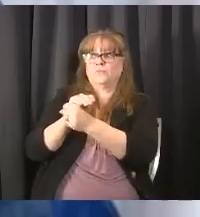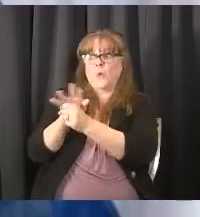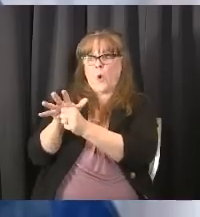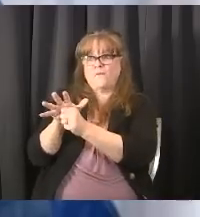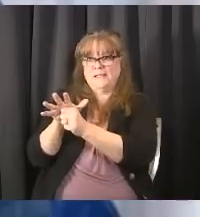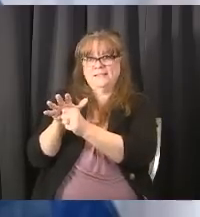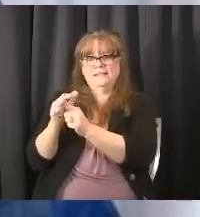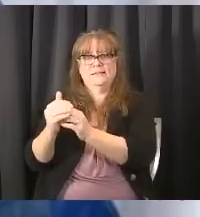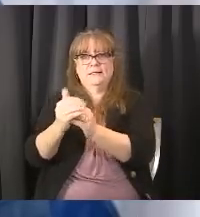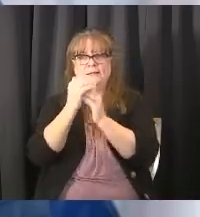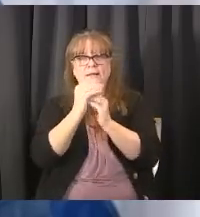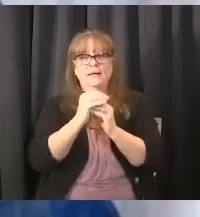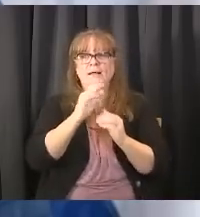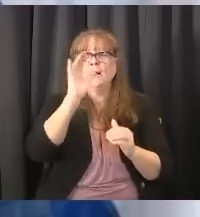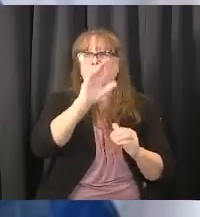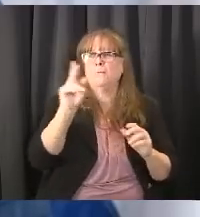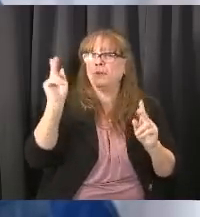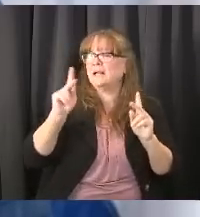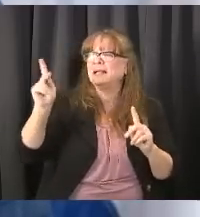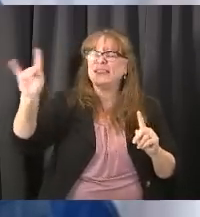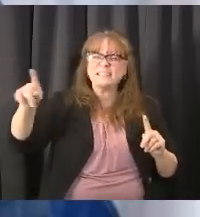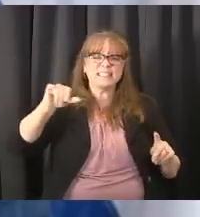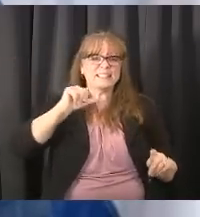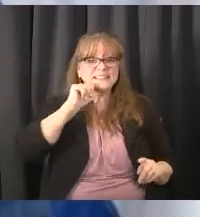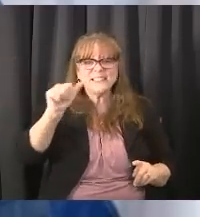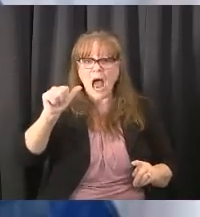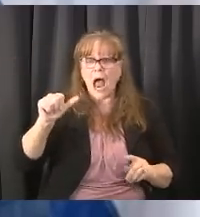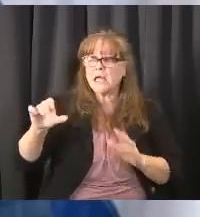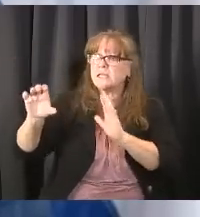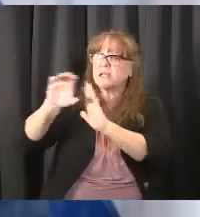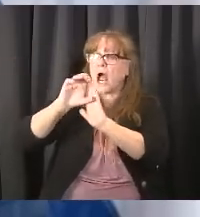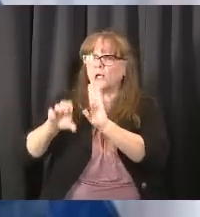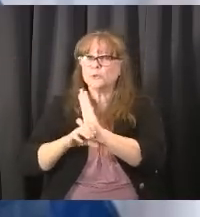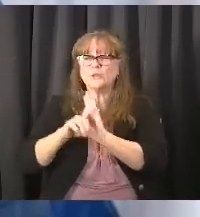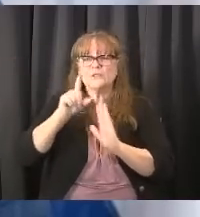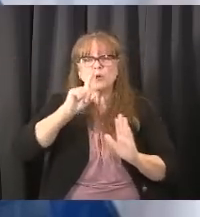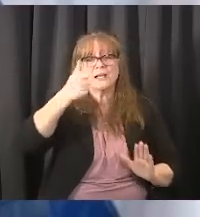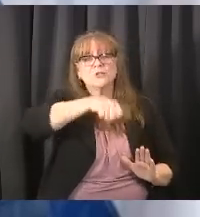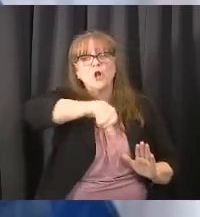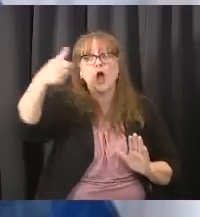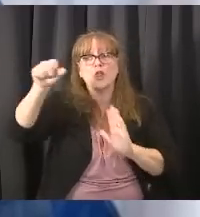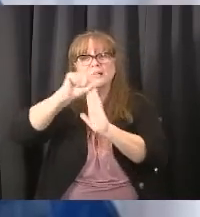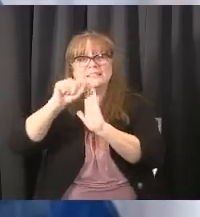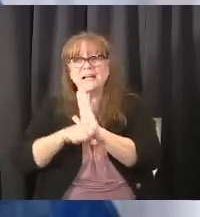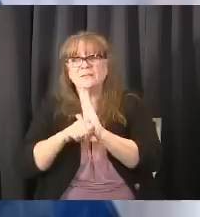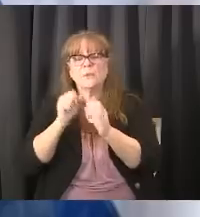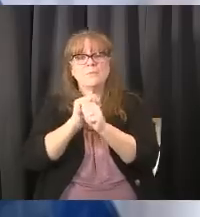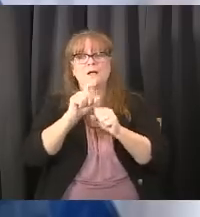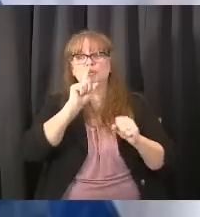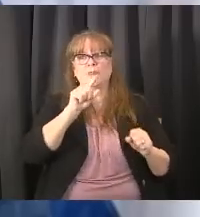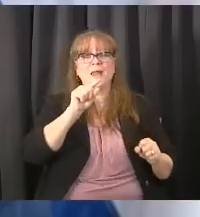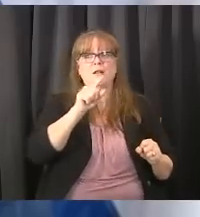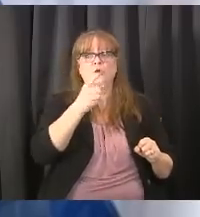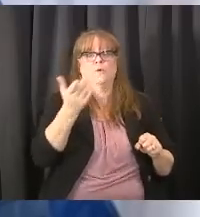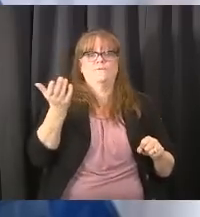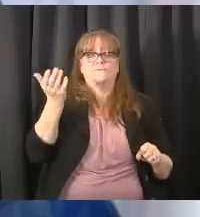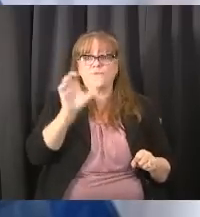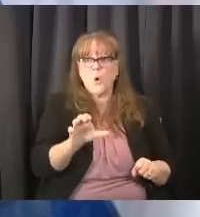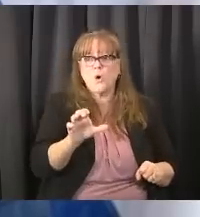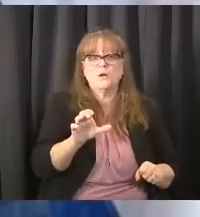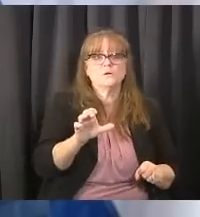action the state can take to ensure they're enforcing some of those state orders. And second, sort of off topic, but are you kind of planning